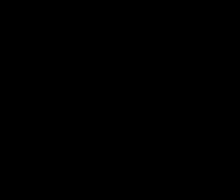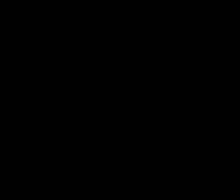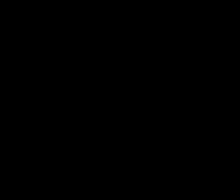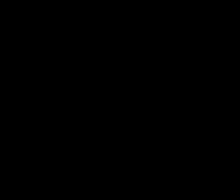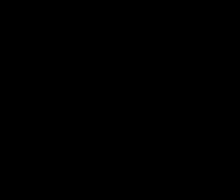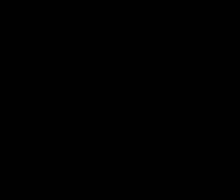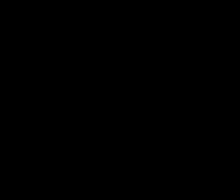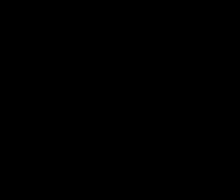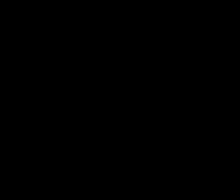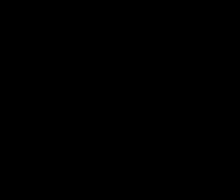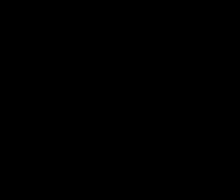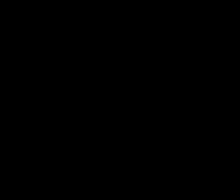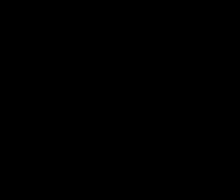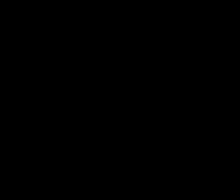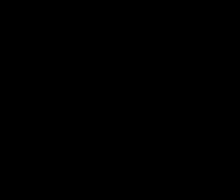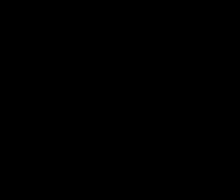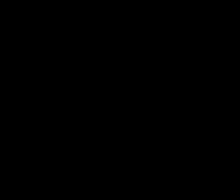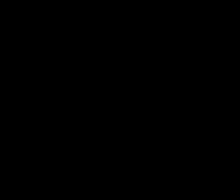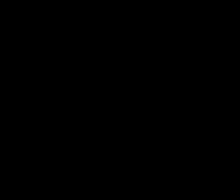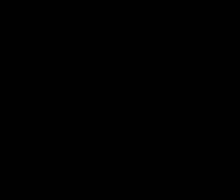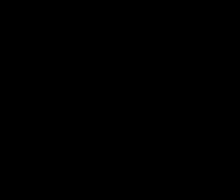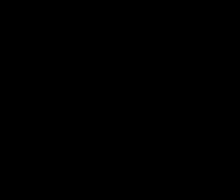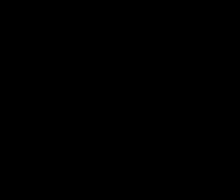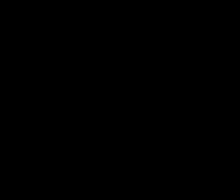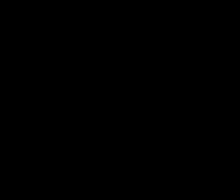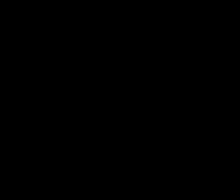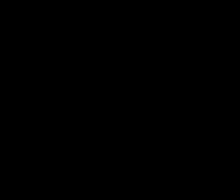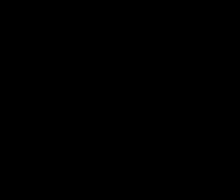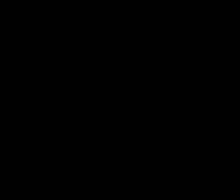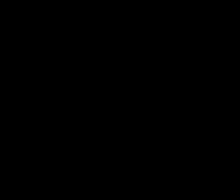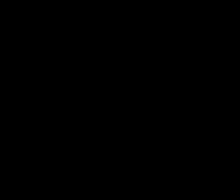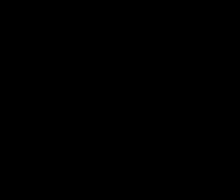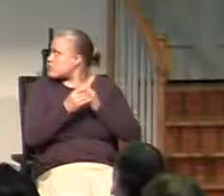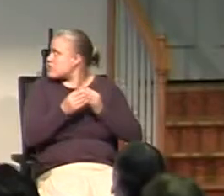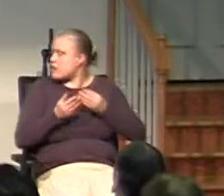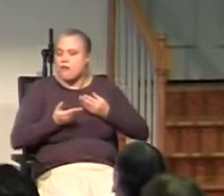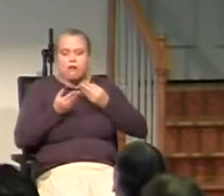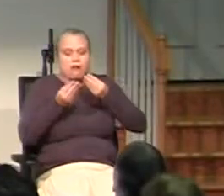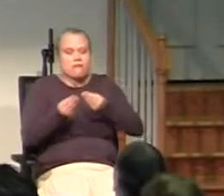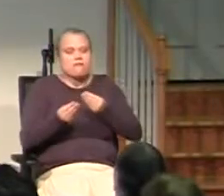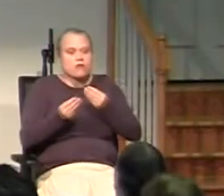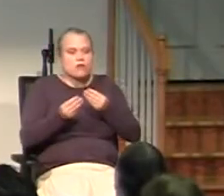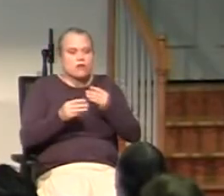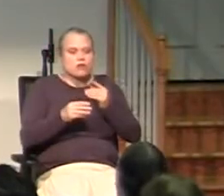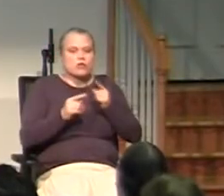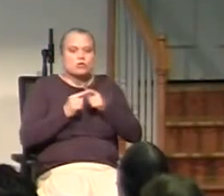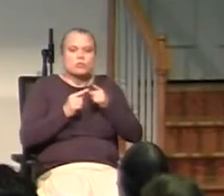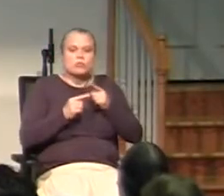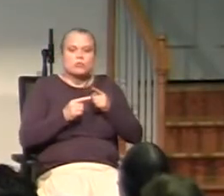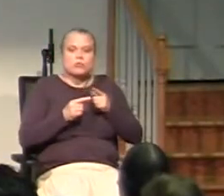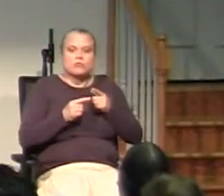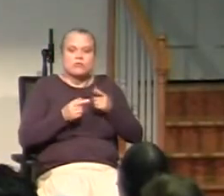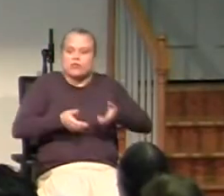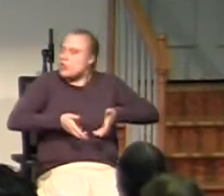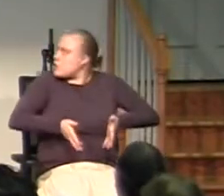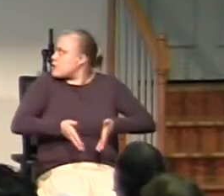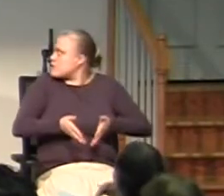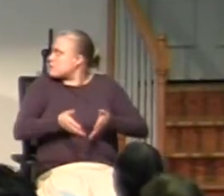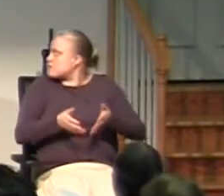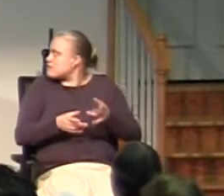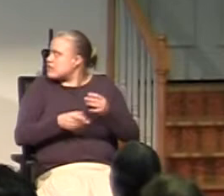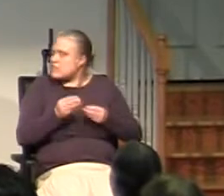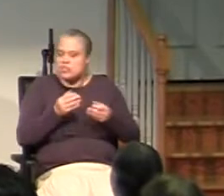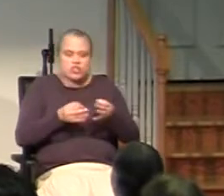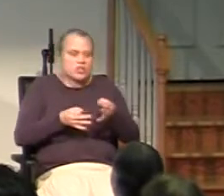will be neither grace nor mercy offered to the lost in the judgment after probation closes. This is the only time that we can receive